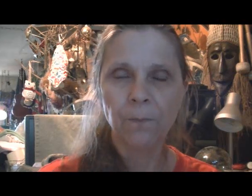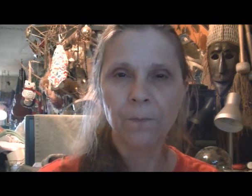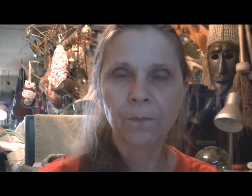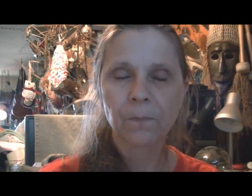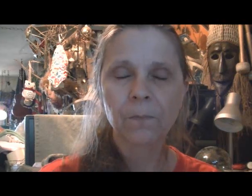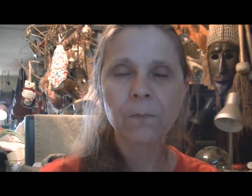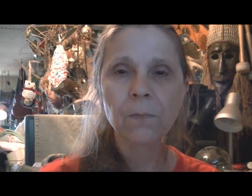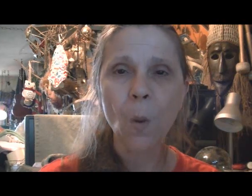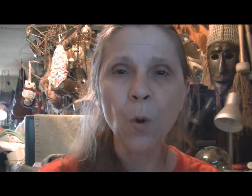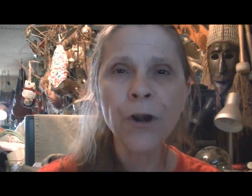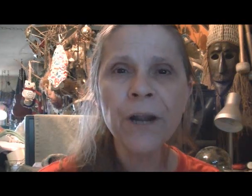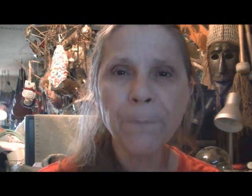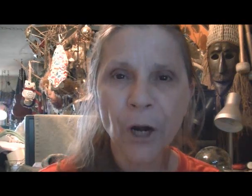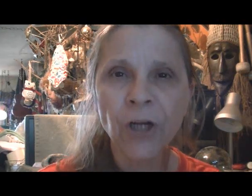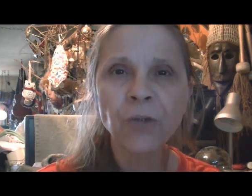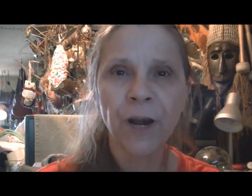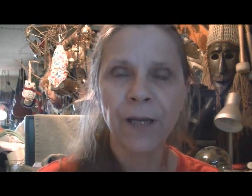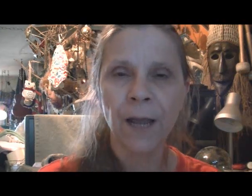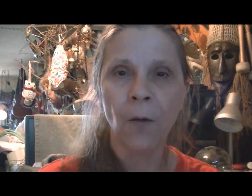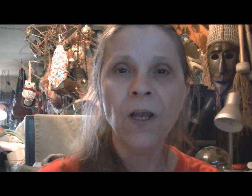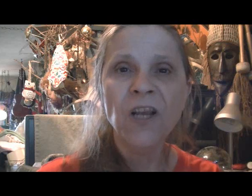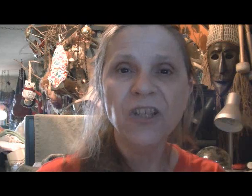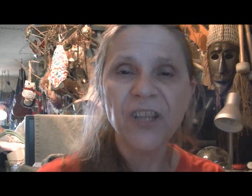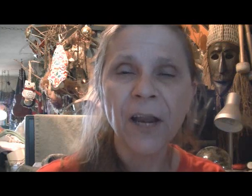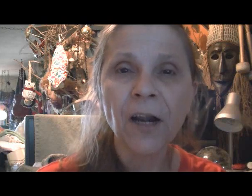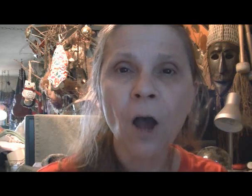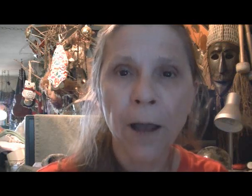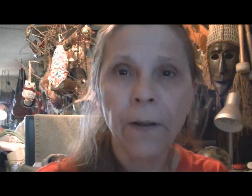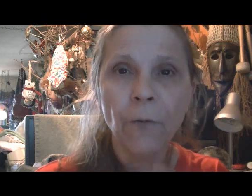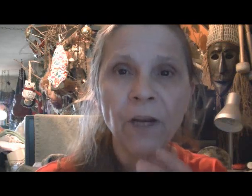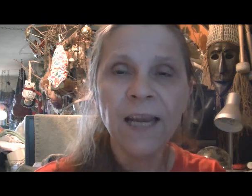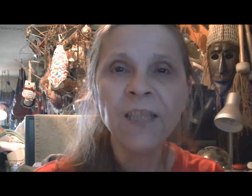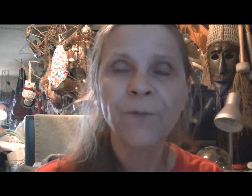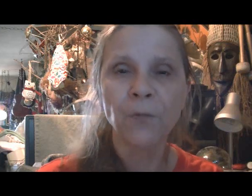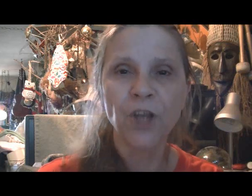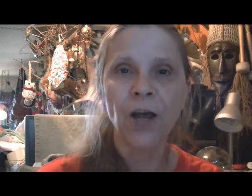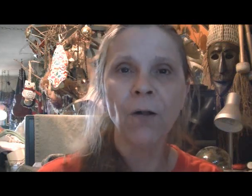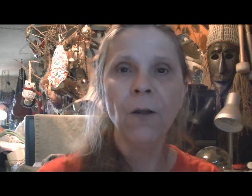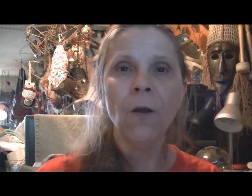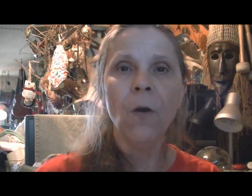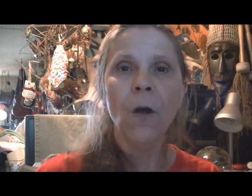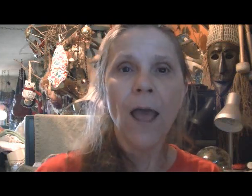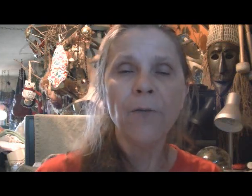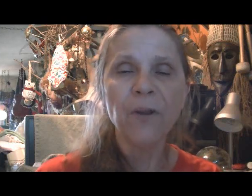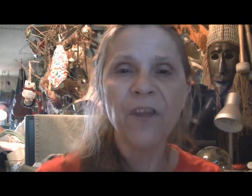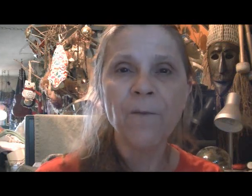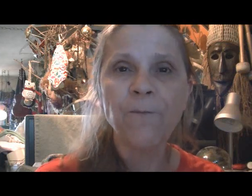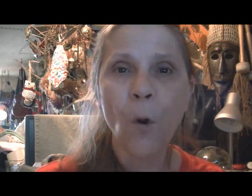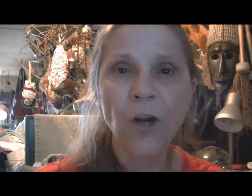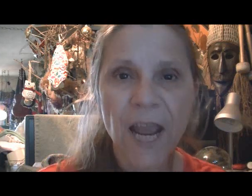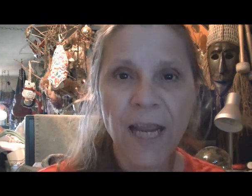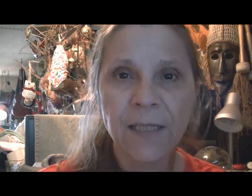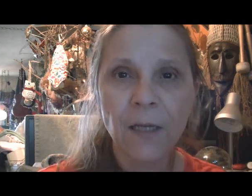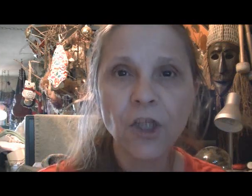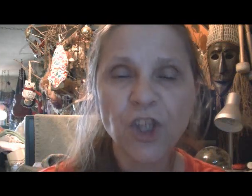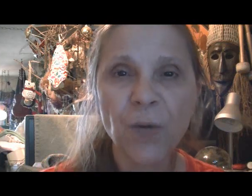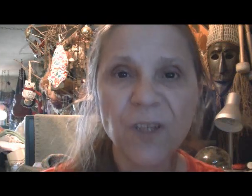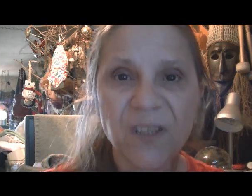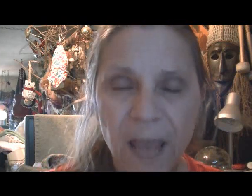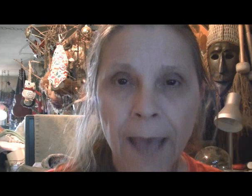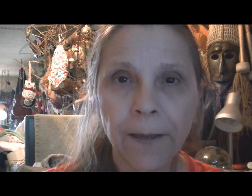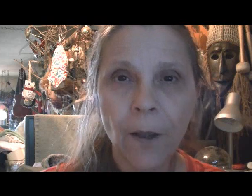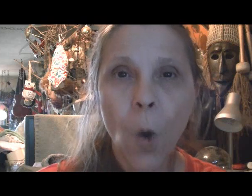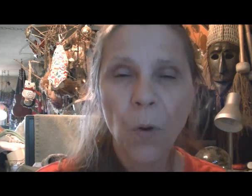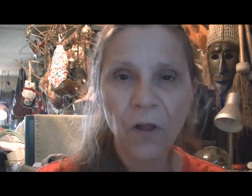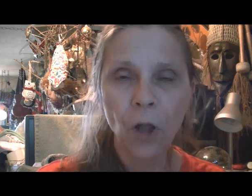people. We're in a purge right now. Ciera got released from jail, and within 4 days, she